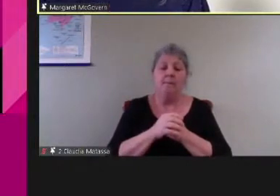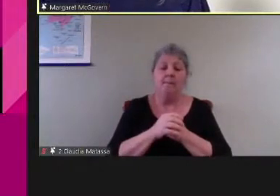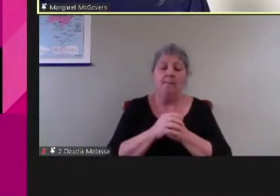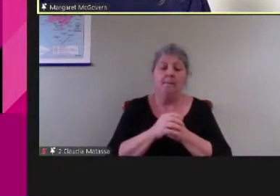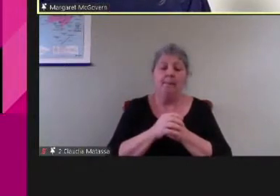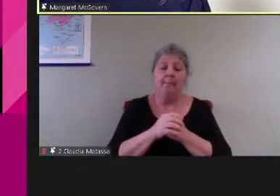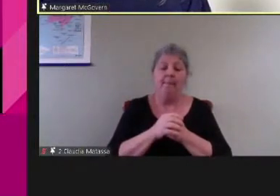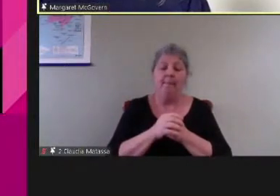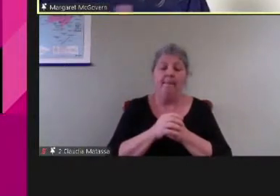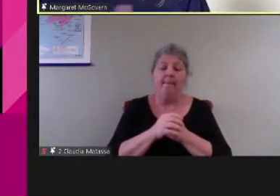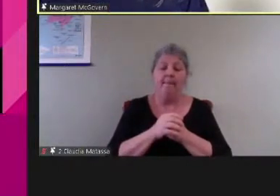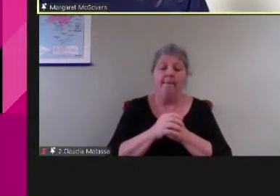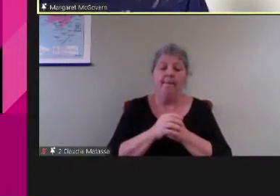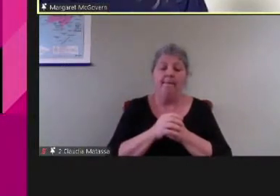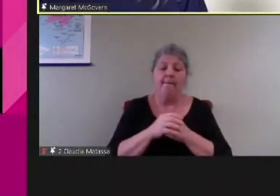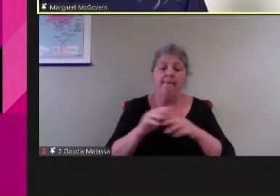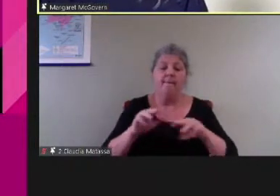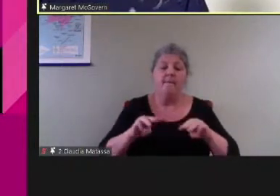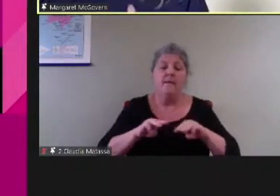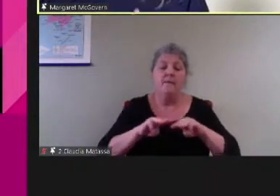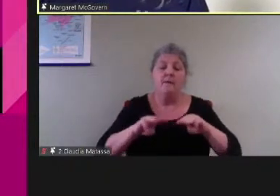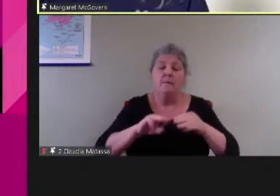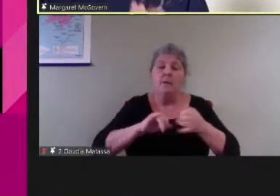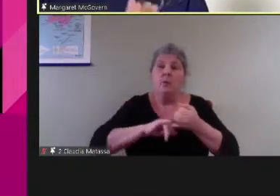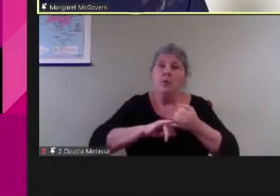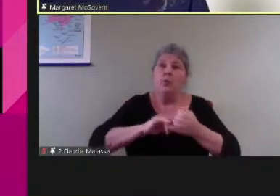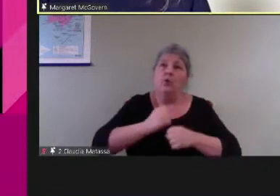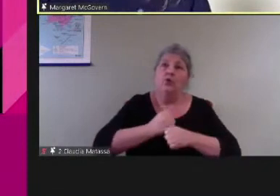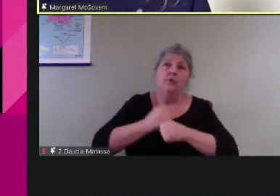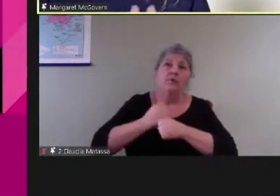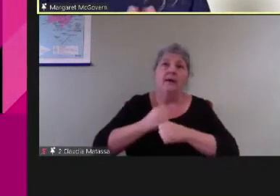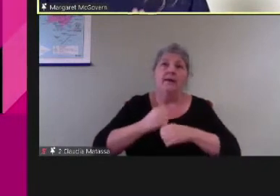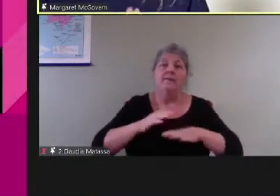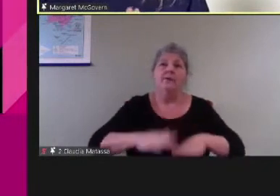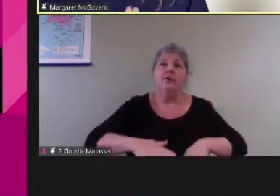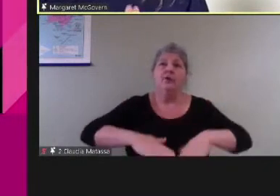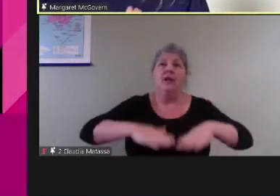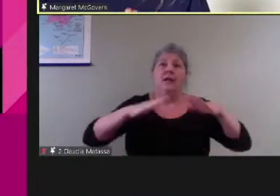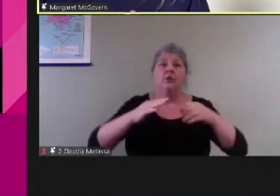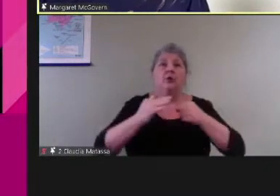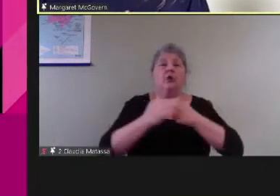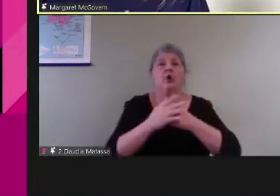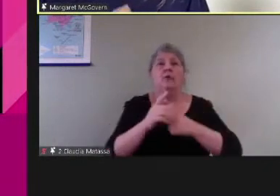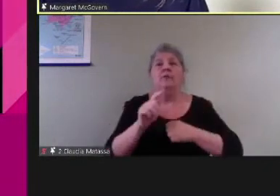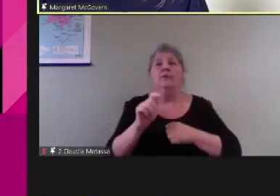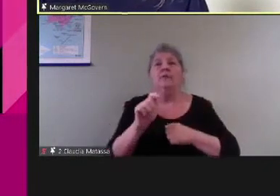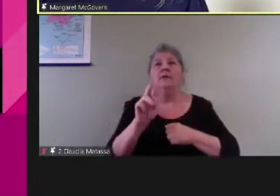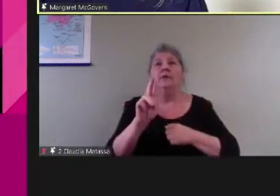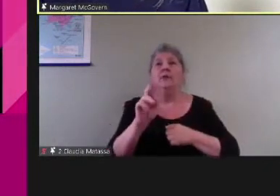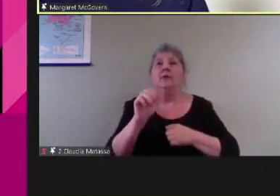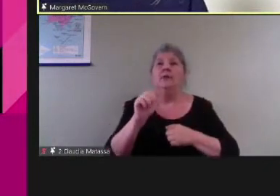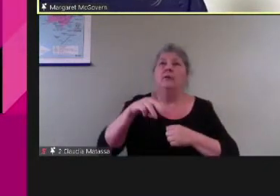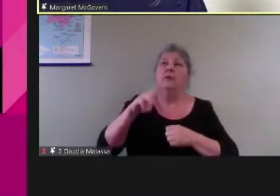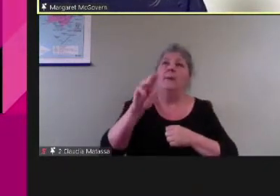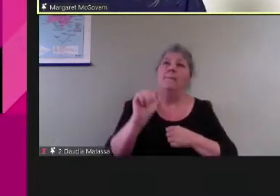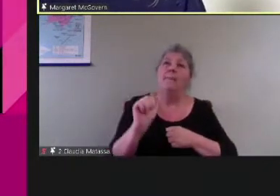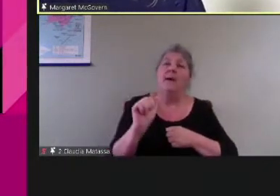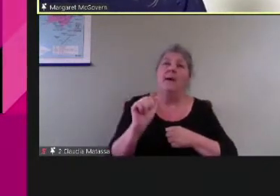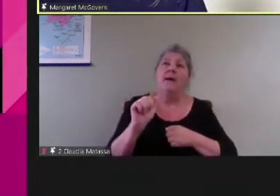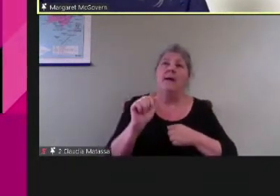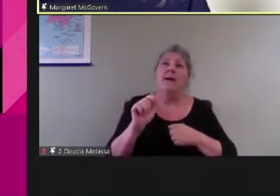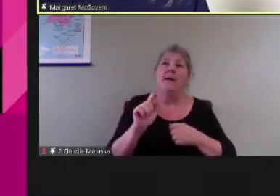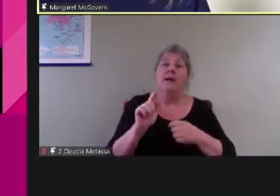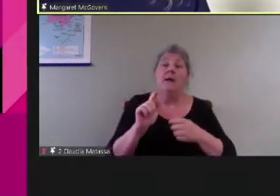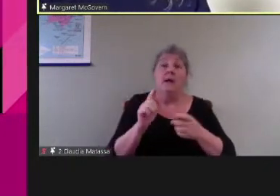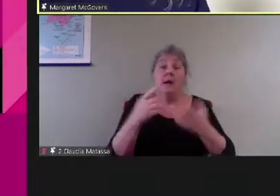Thank you. People who've survived childhoods of trauma often develop coping strategies that